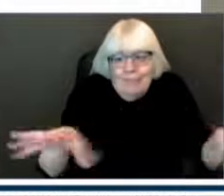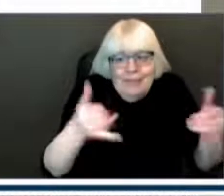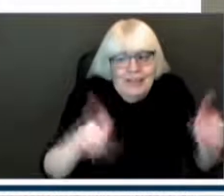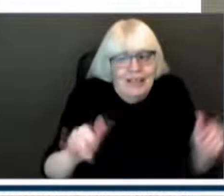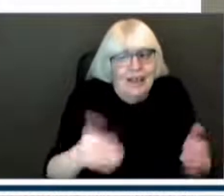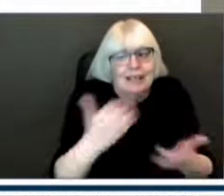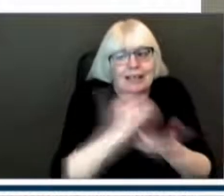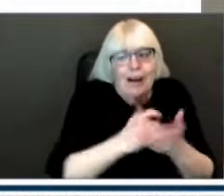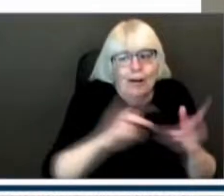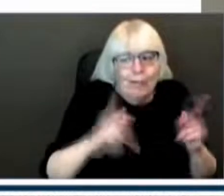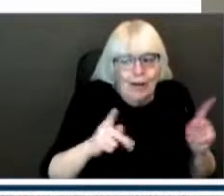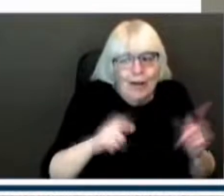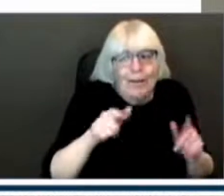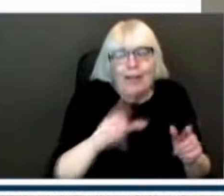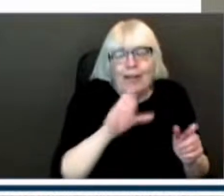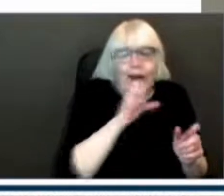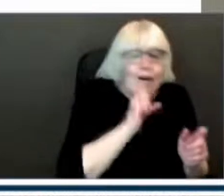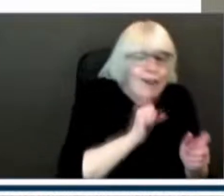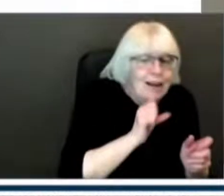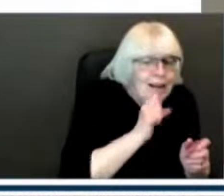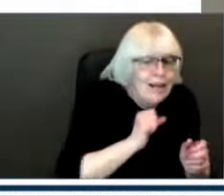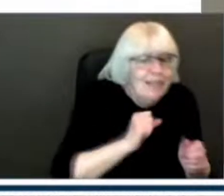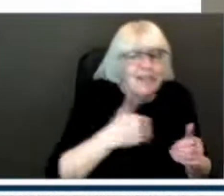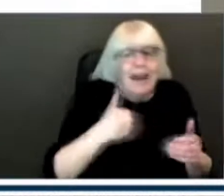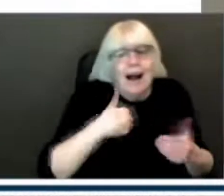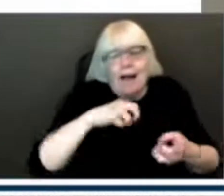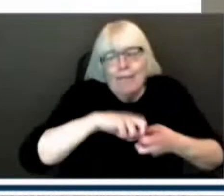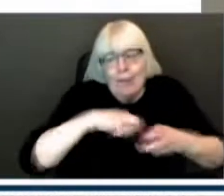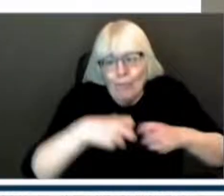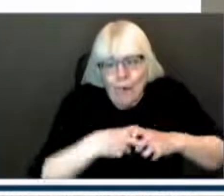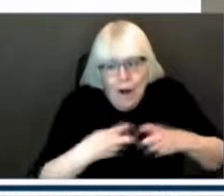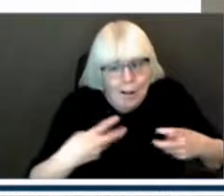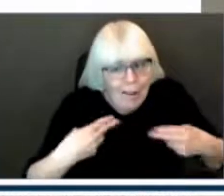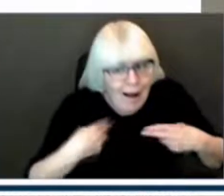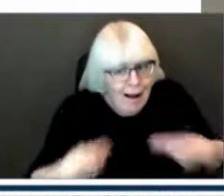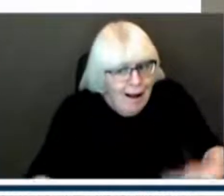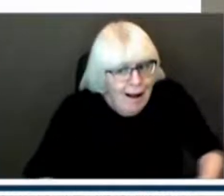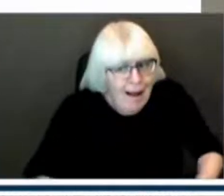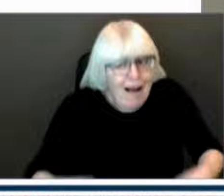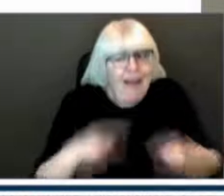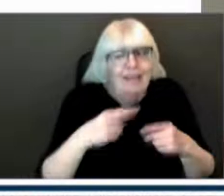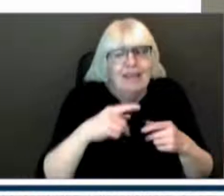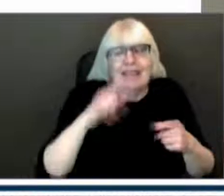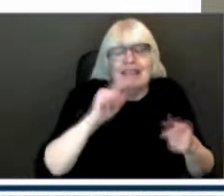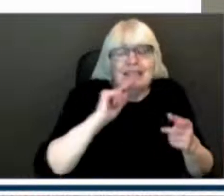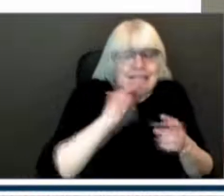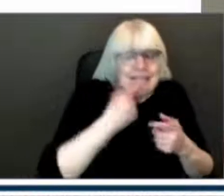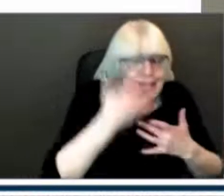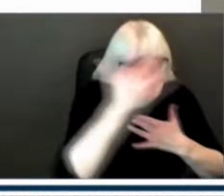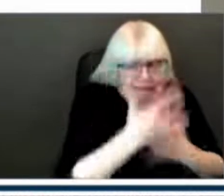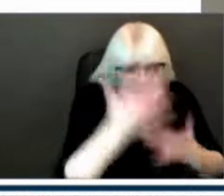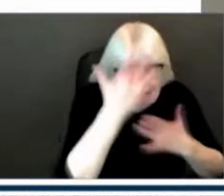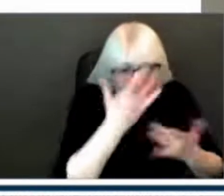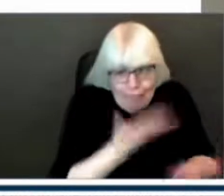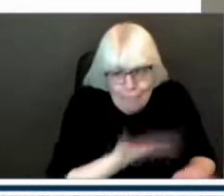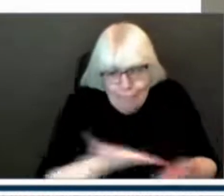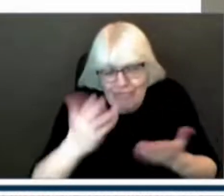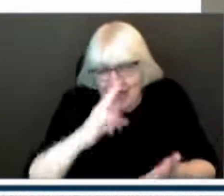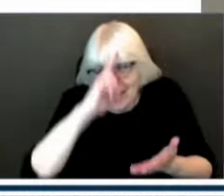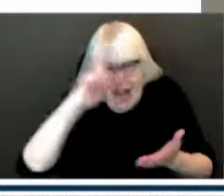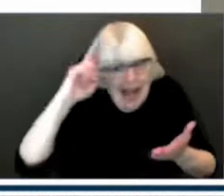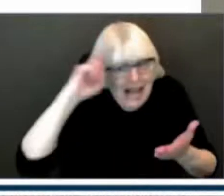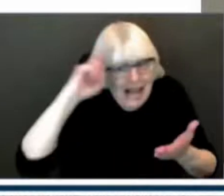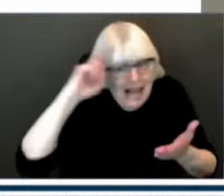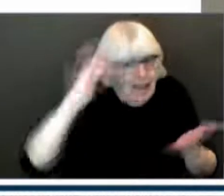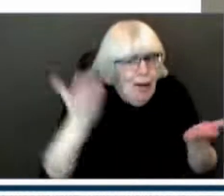conditions, may put them at risk of severe disease, ending up in hospitalization, or may contribute to their death. That is no different than what